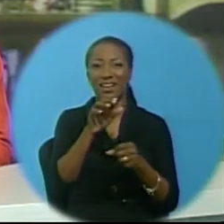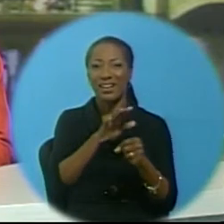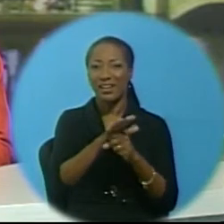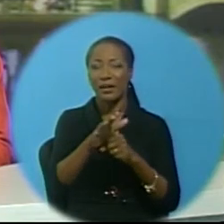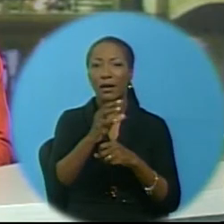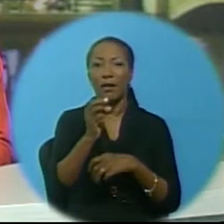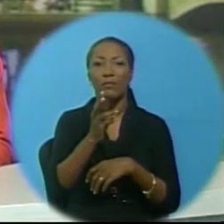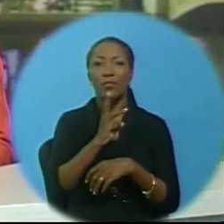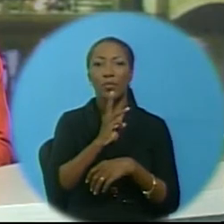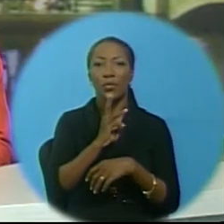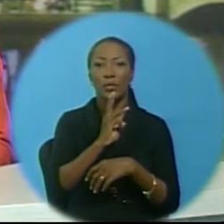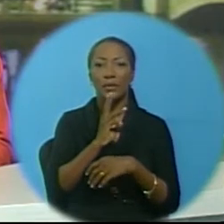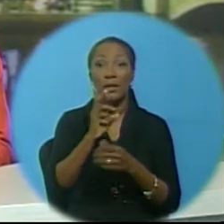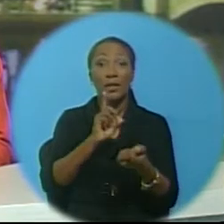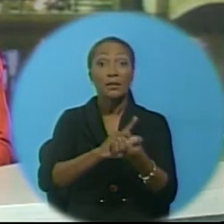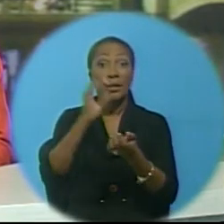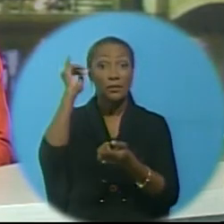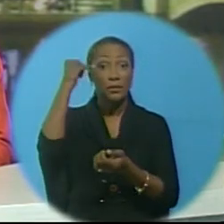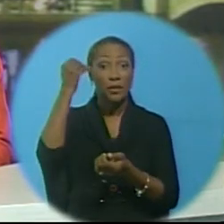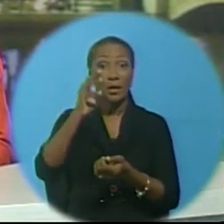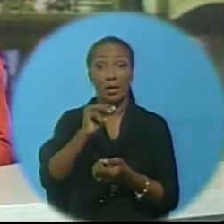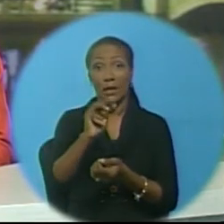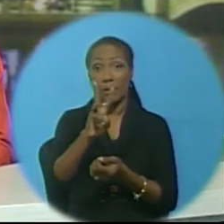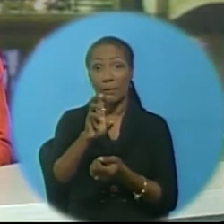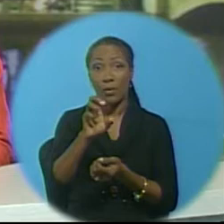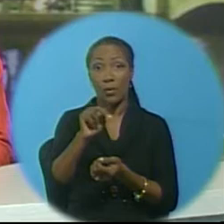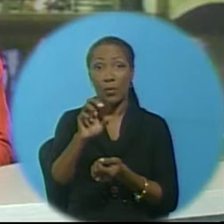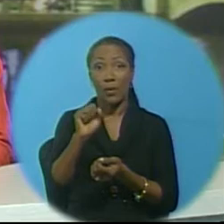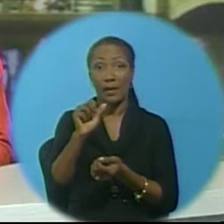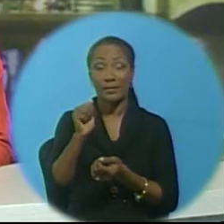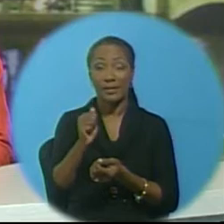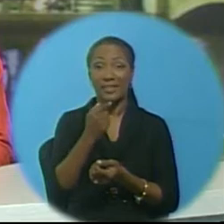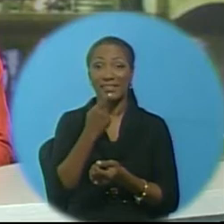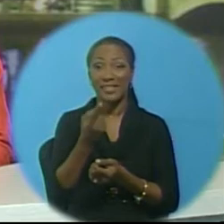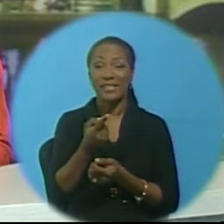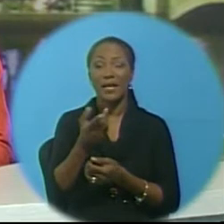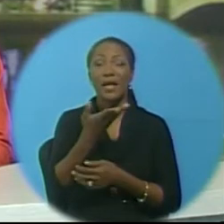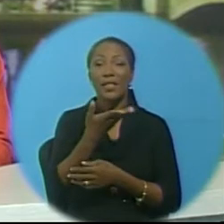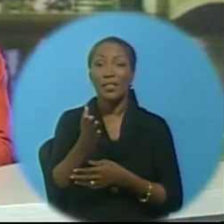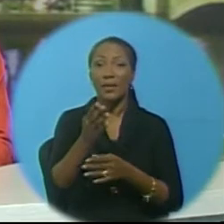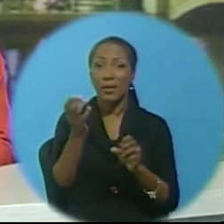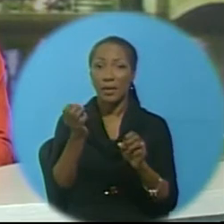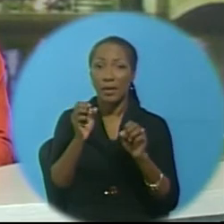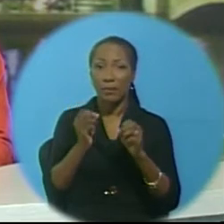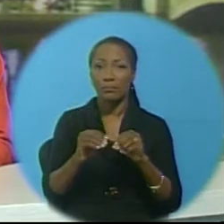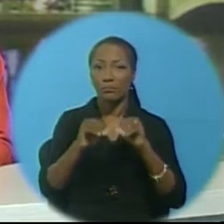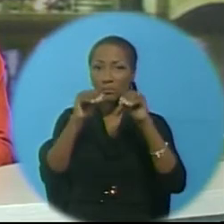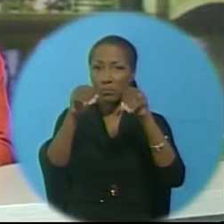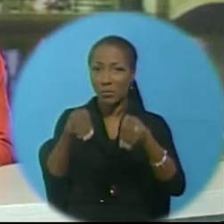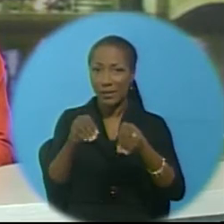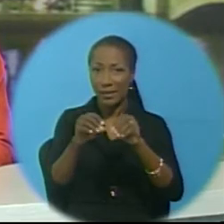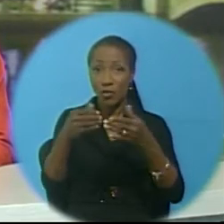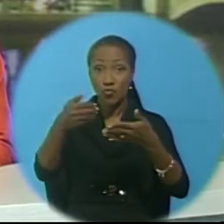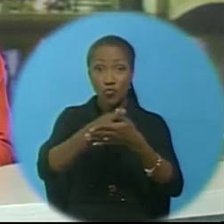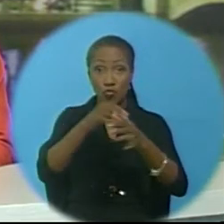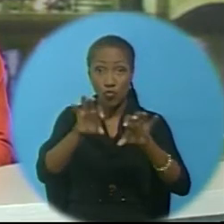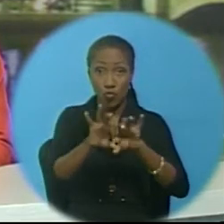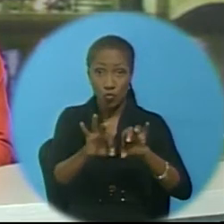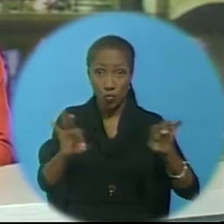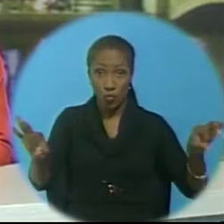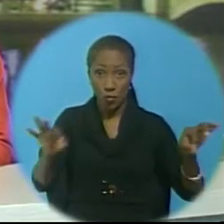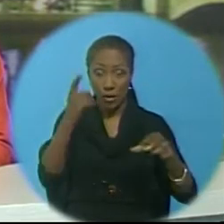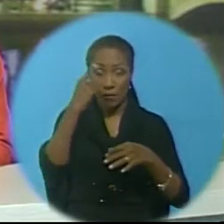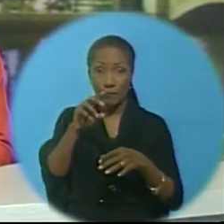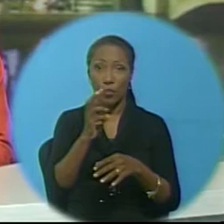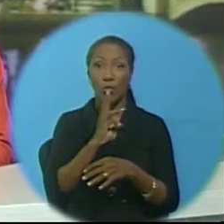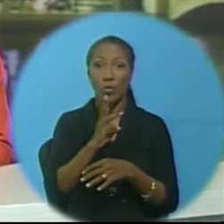Dr. John Mwanza says they are addressing this through an ongoing mains laying program. Dr. Mwanza was among a team of officials from